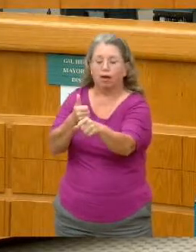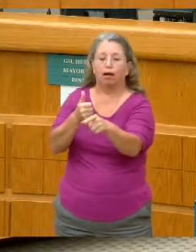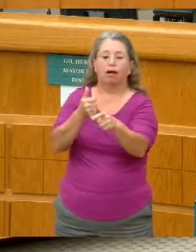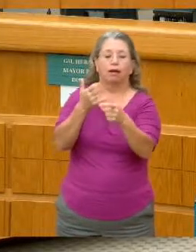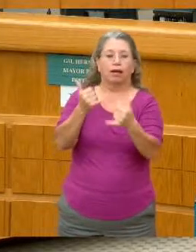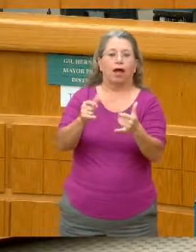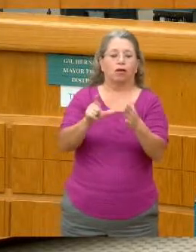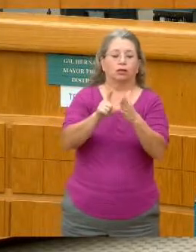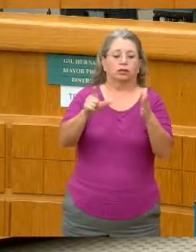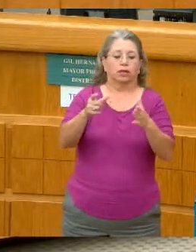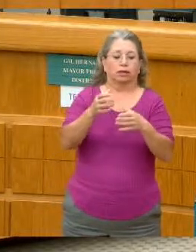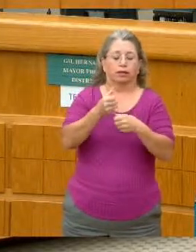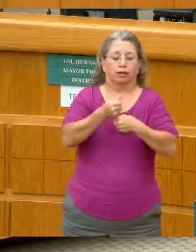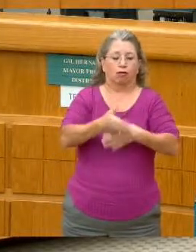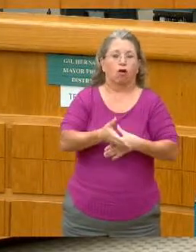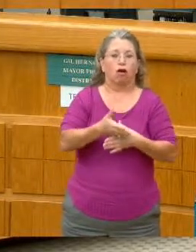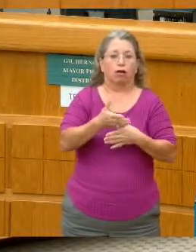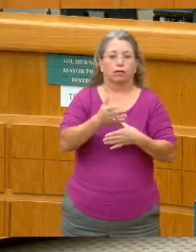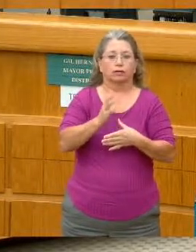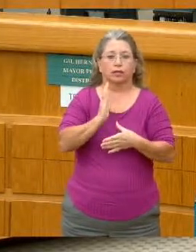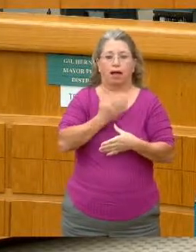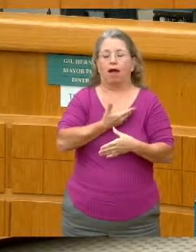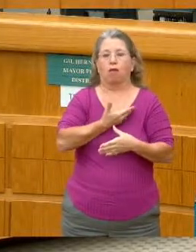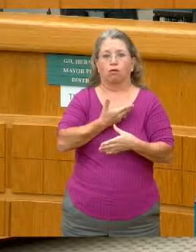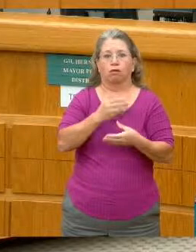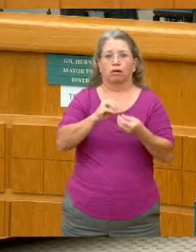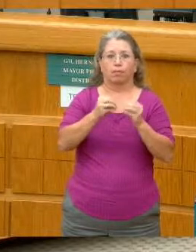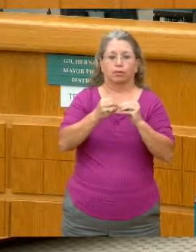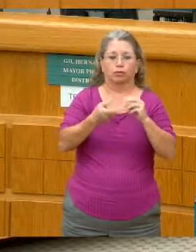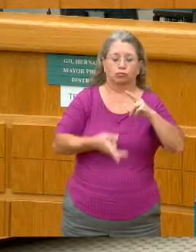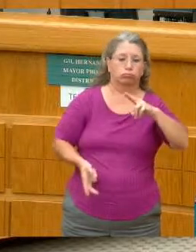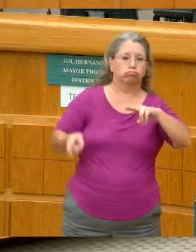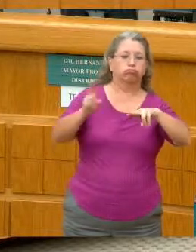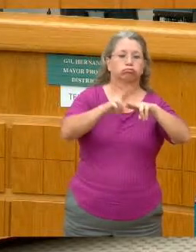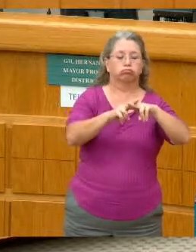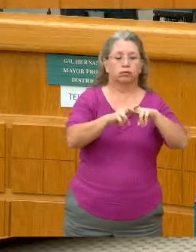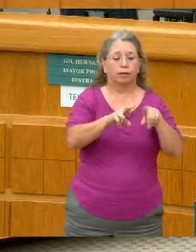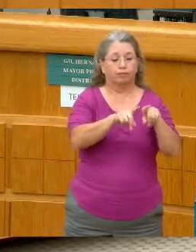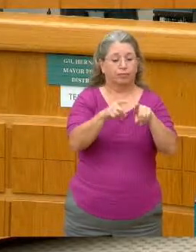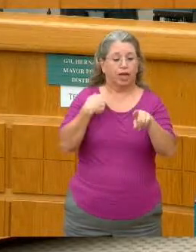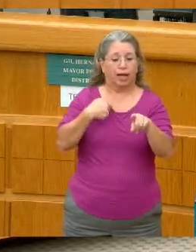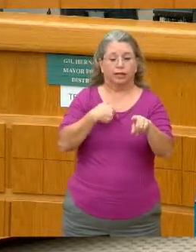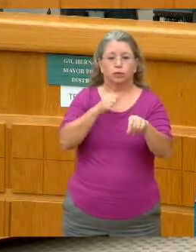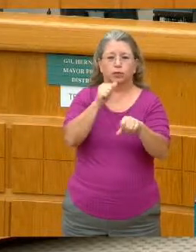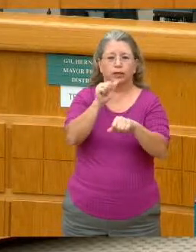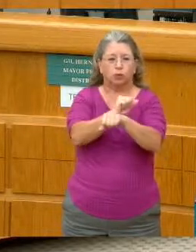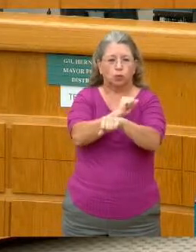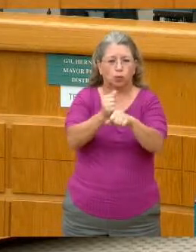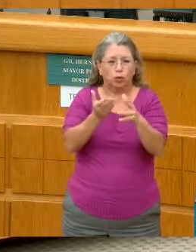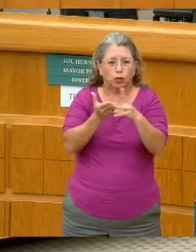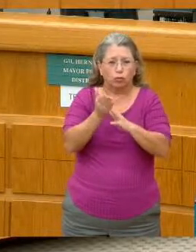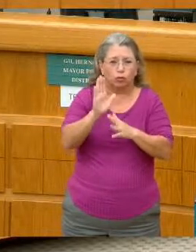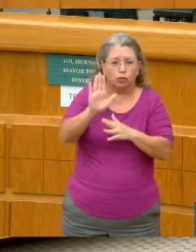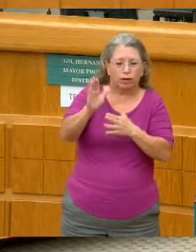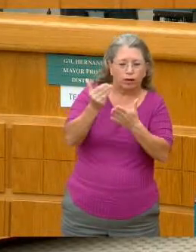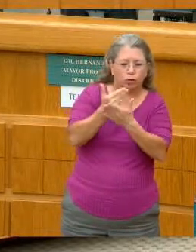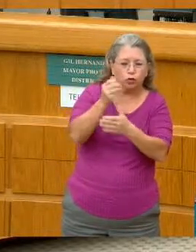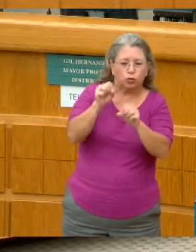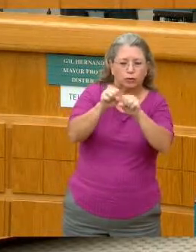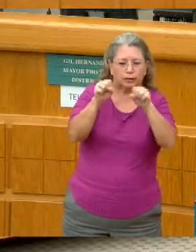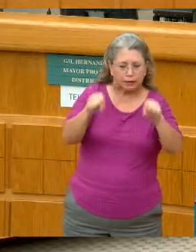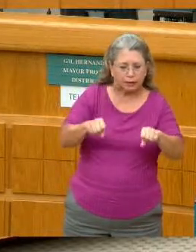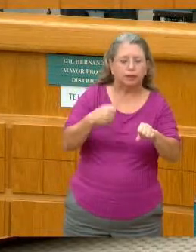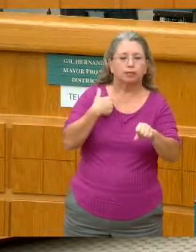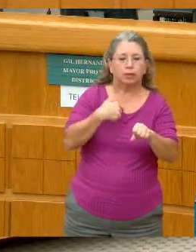Health Trace. As we work through the new system, we ask the public to bear with us as we continue to